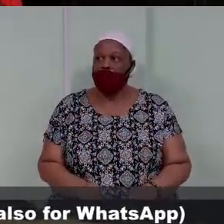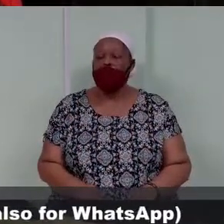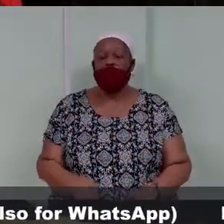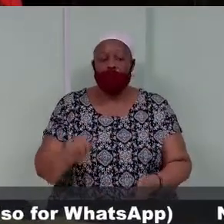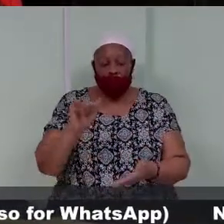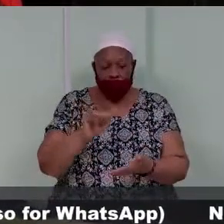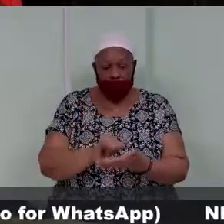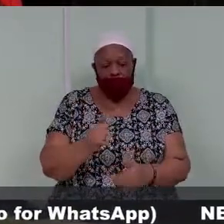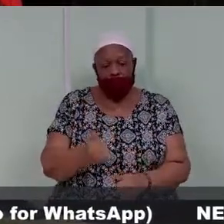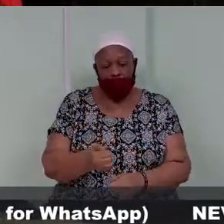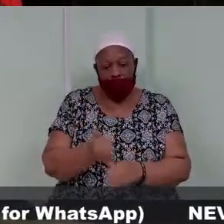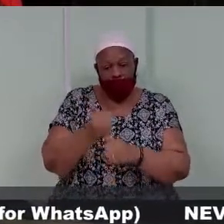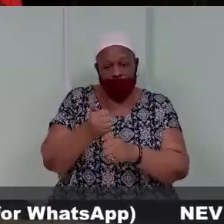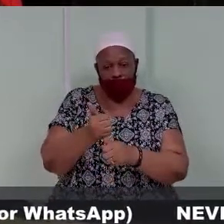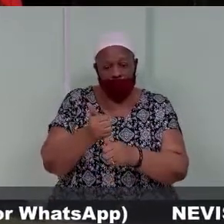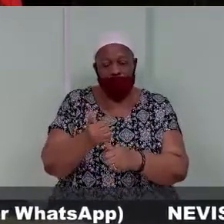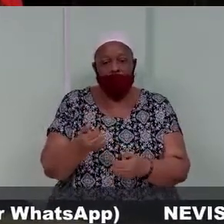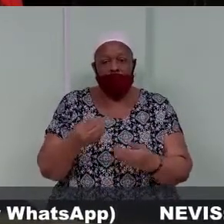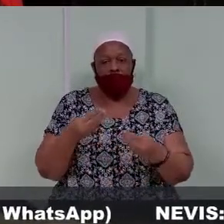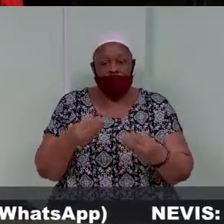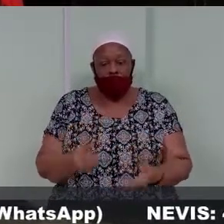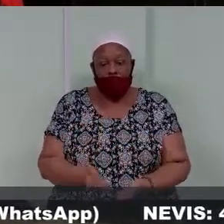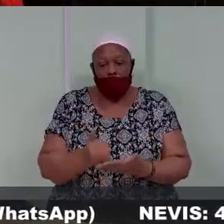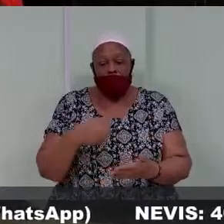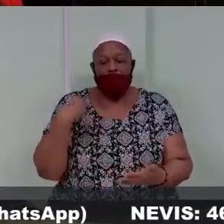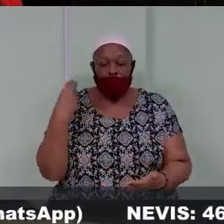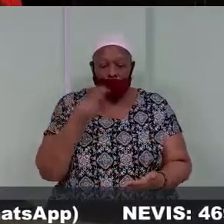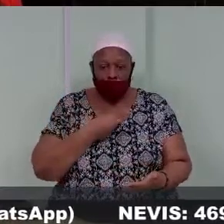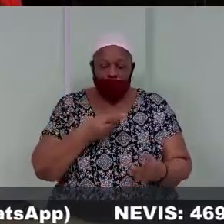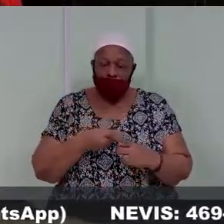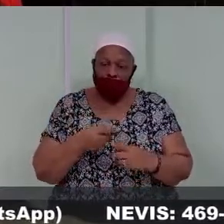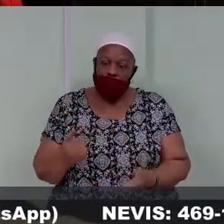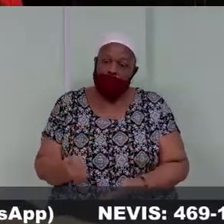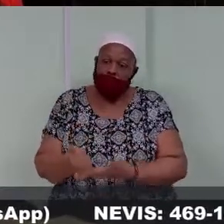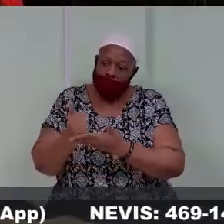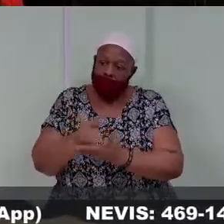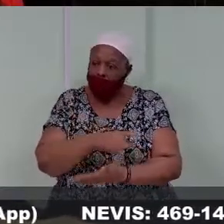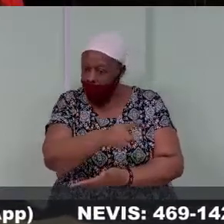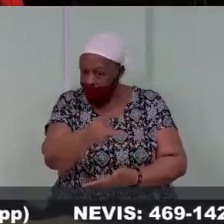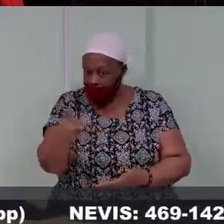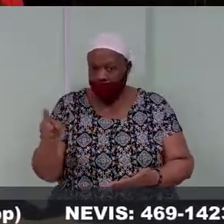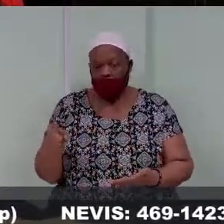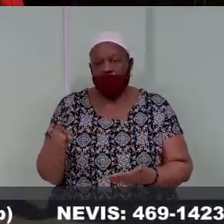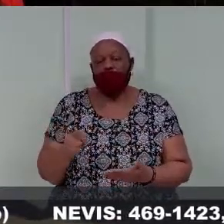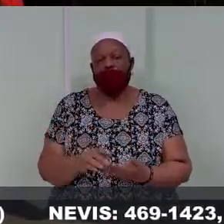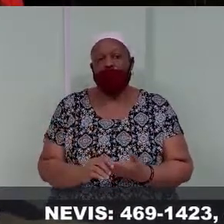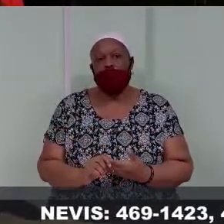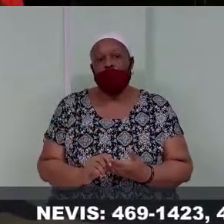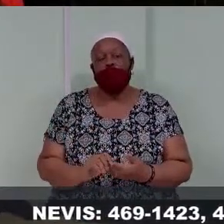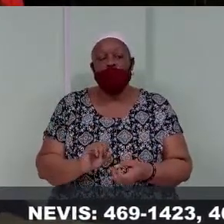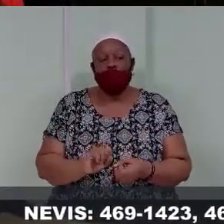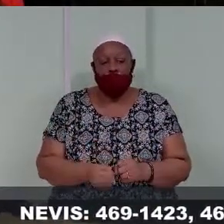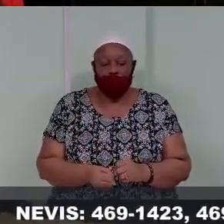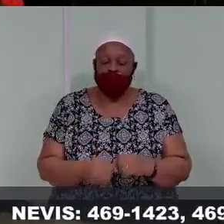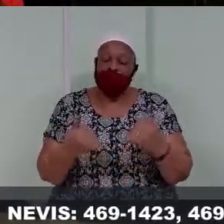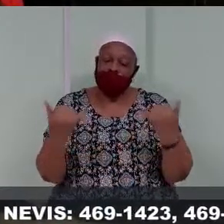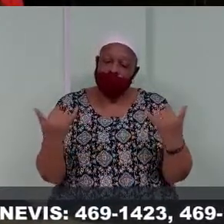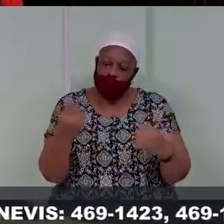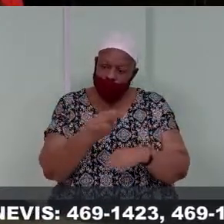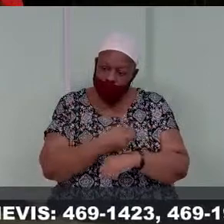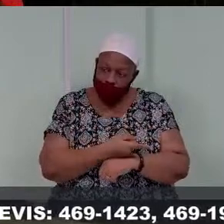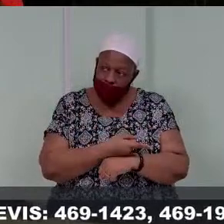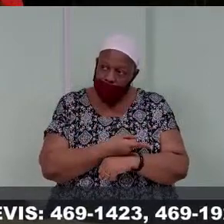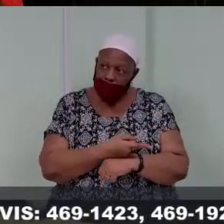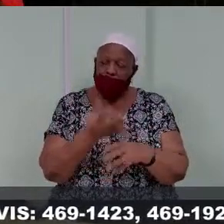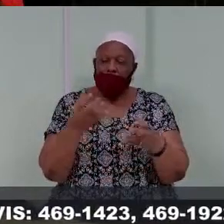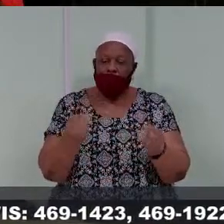to support you. The more you support us, the more we can do for the community. So today, I'd